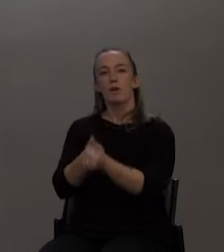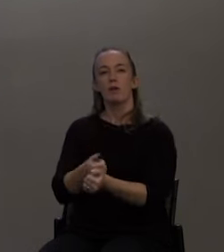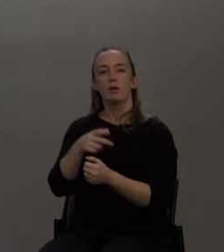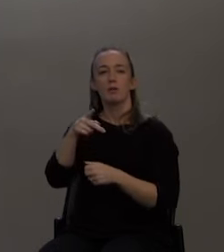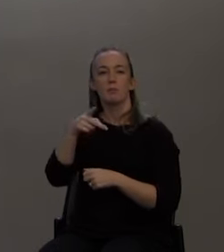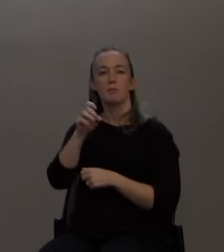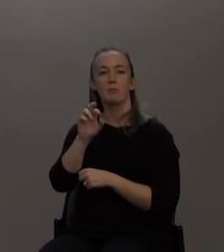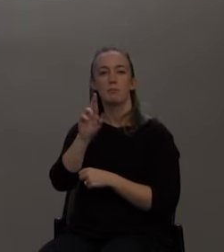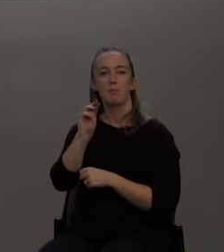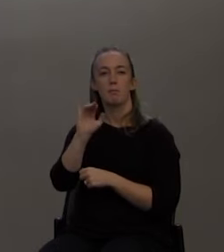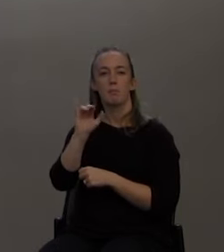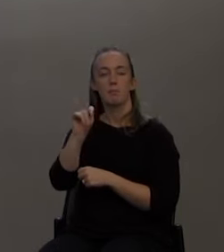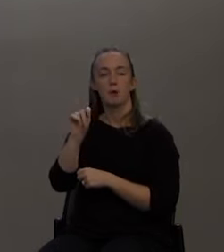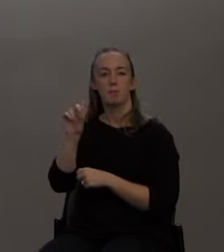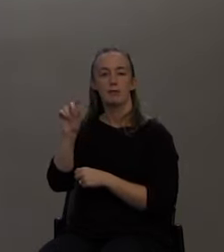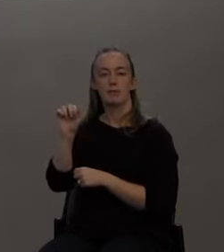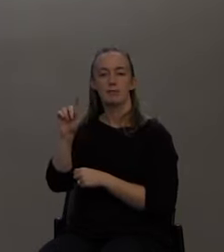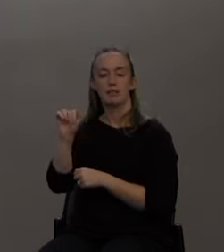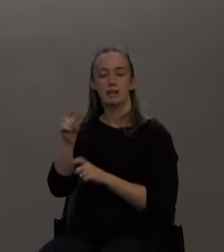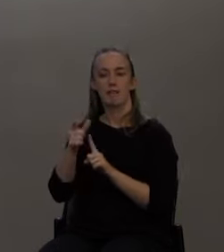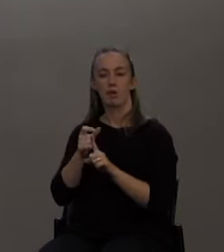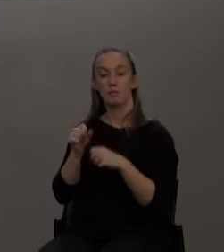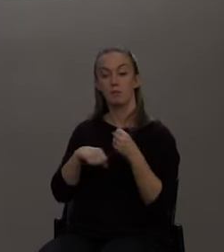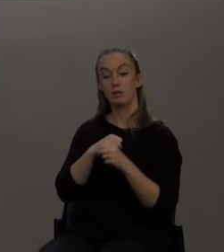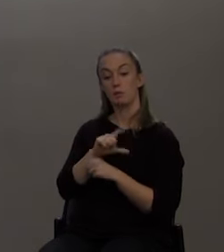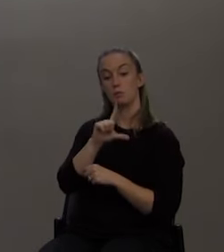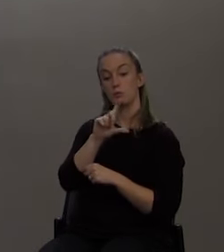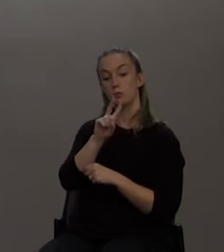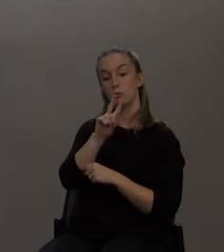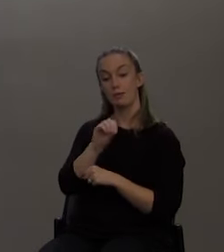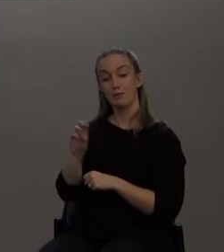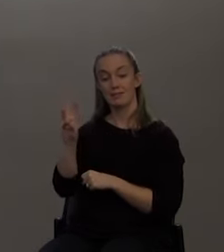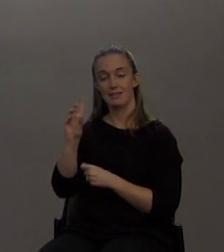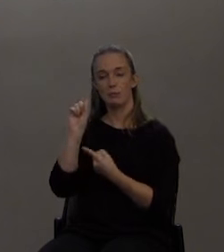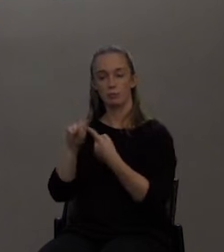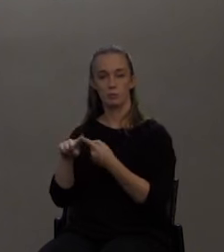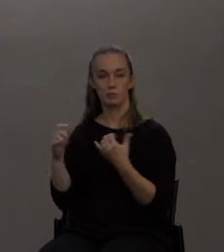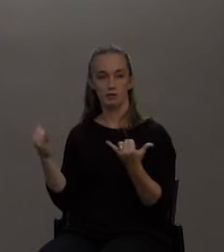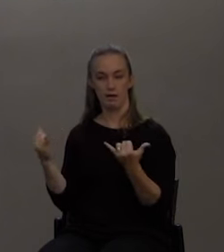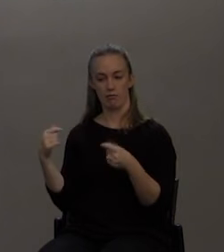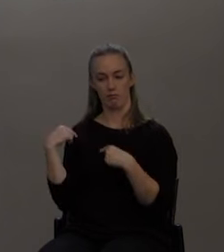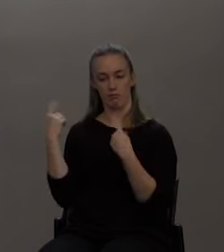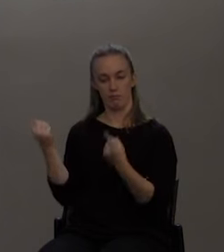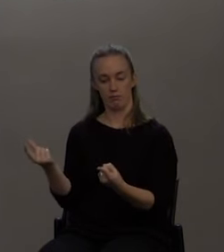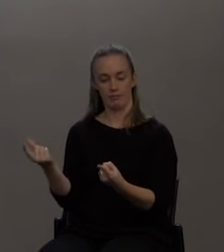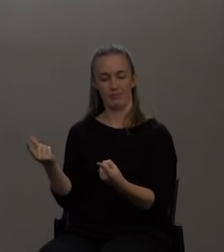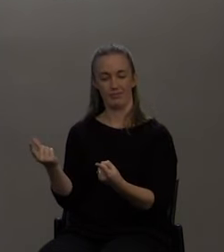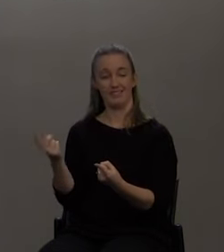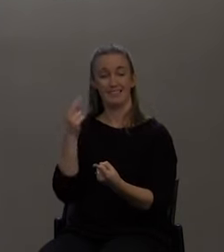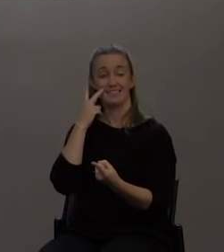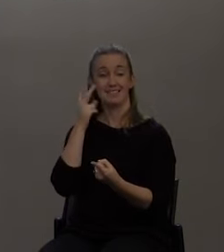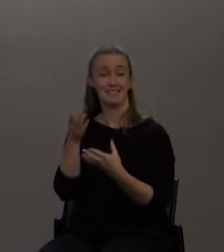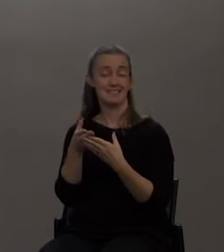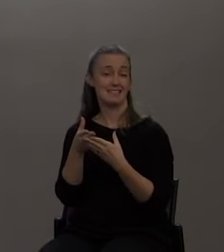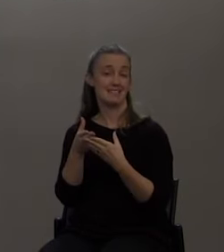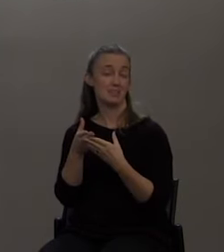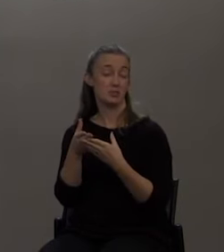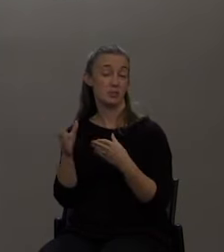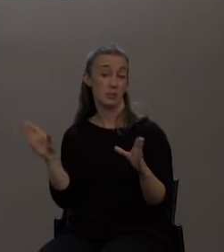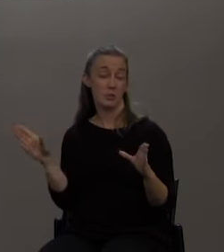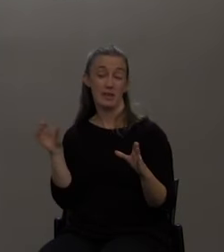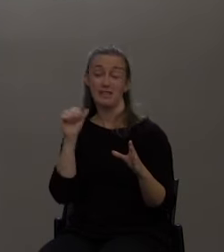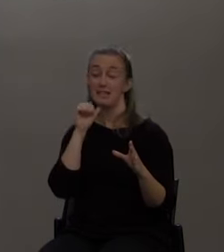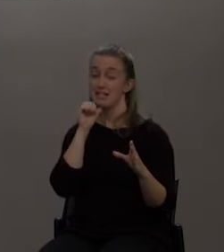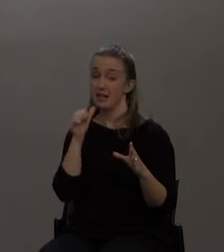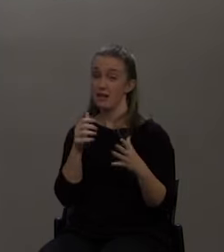as back from 2006 to the present day, we're seeing that in general, there hasn't been a